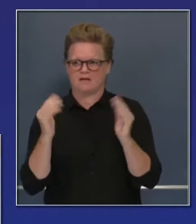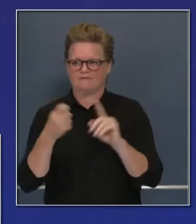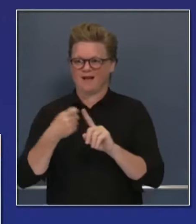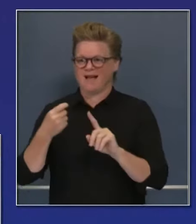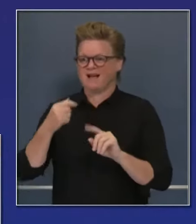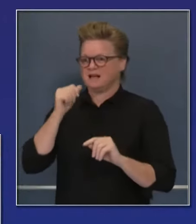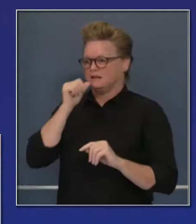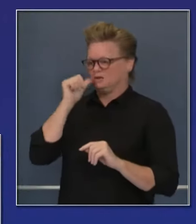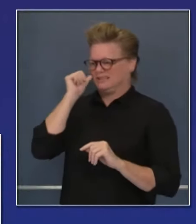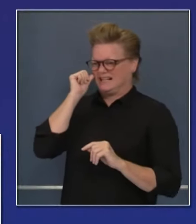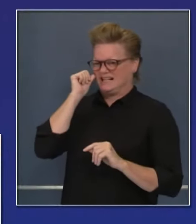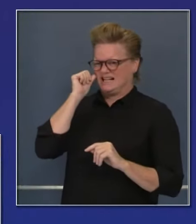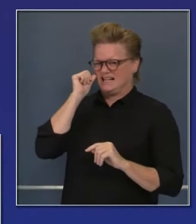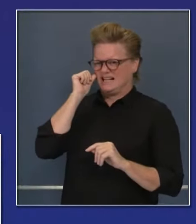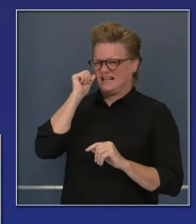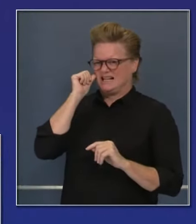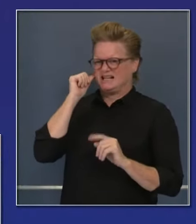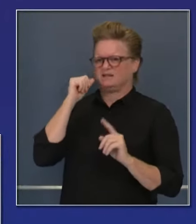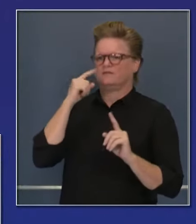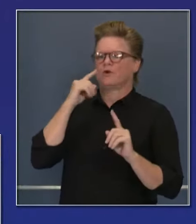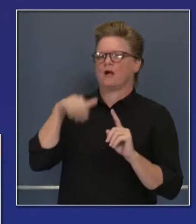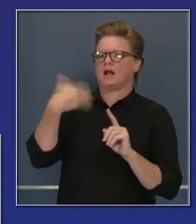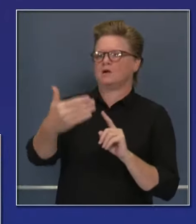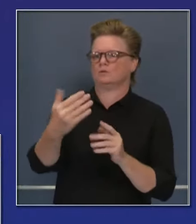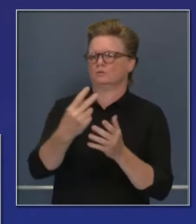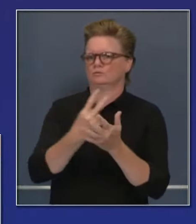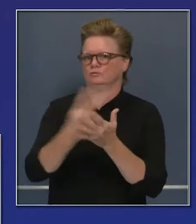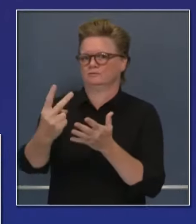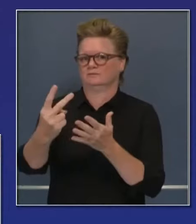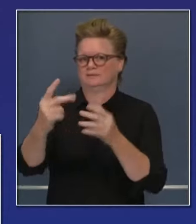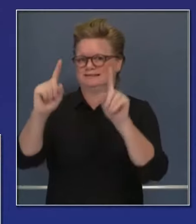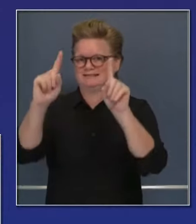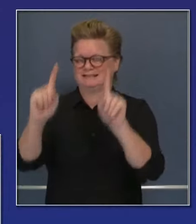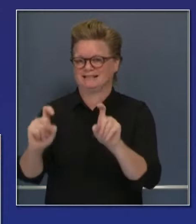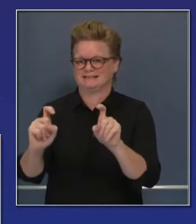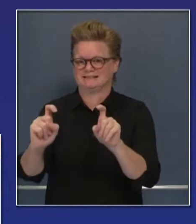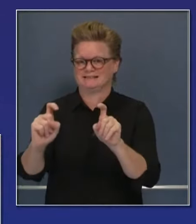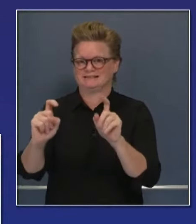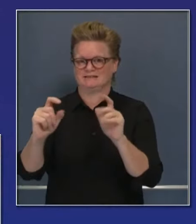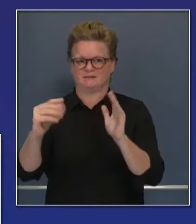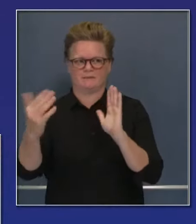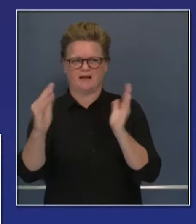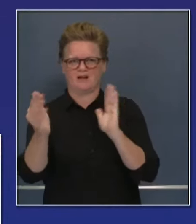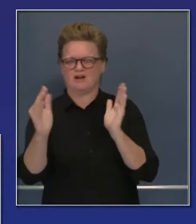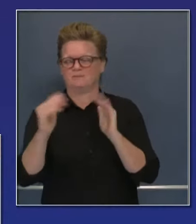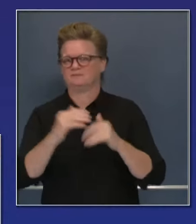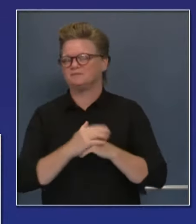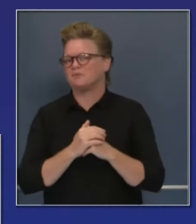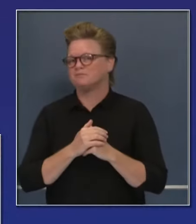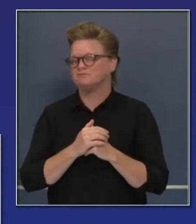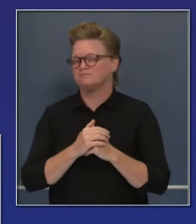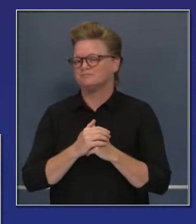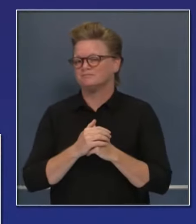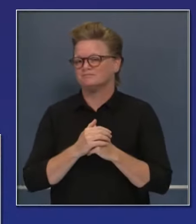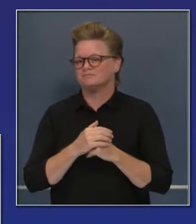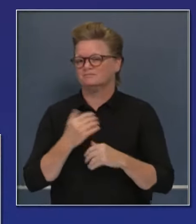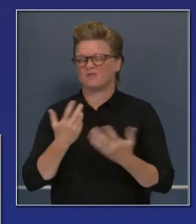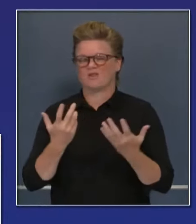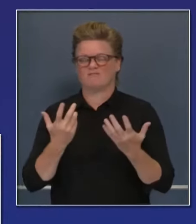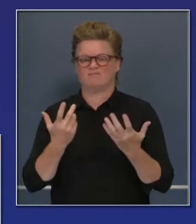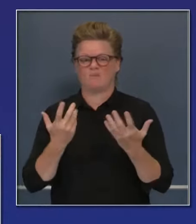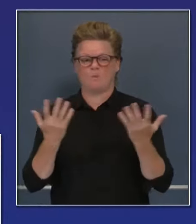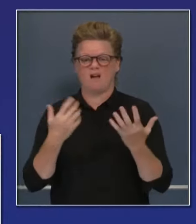way of expressing this. It's dynamic. It is a process where we are doing all we can to be